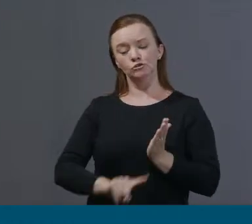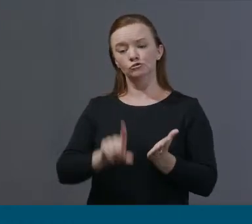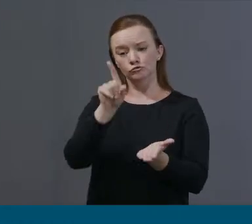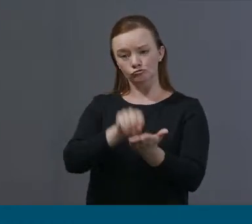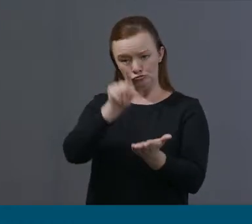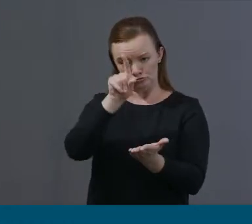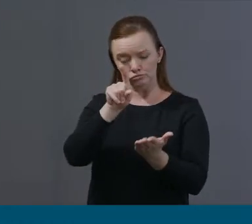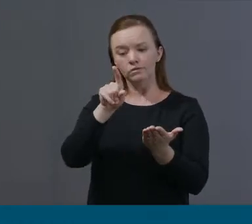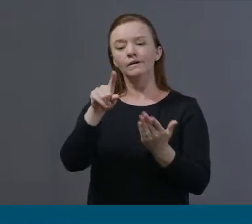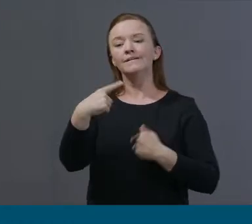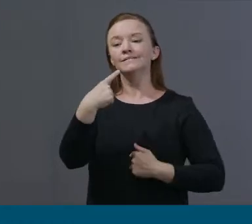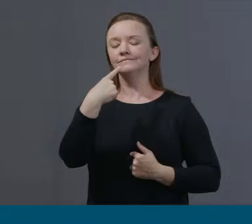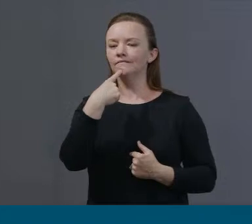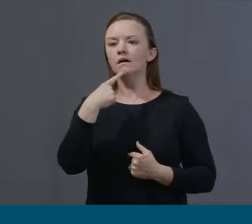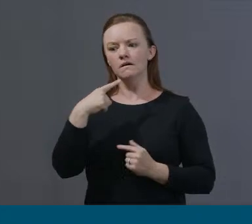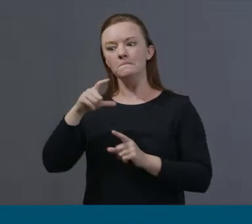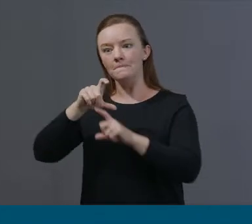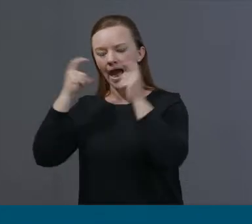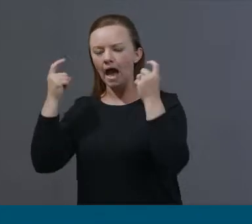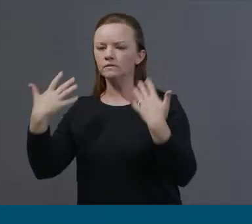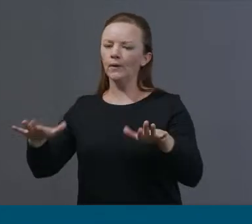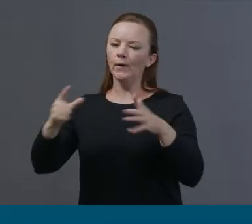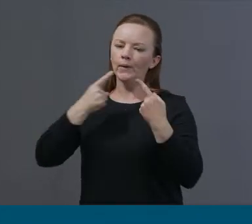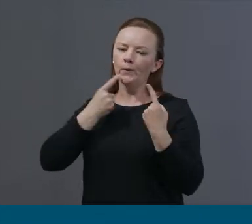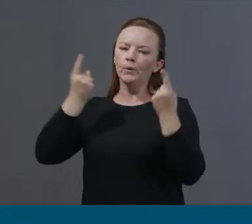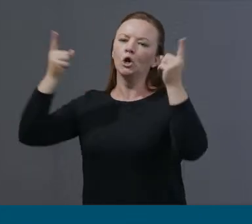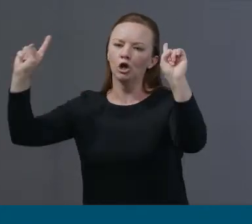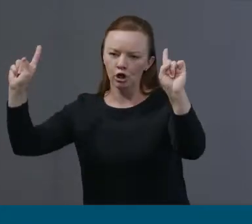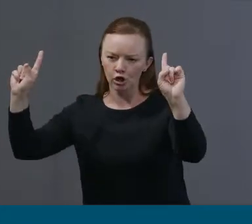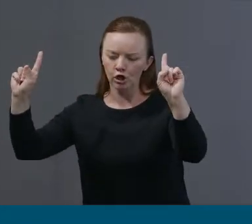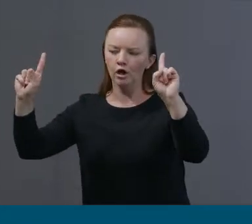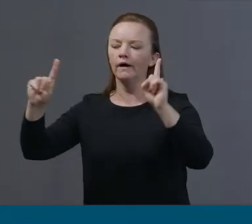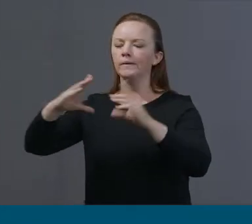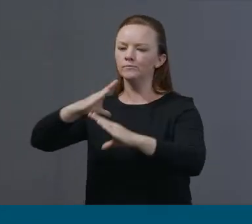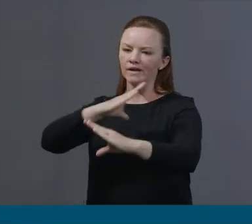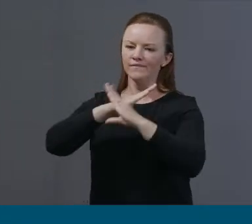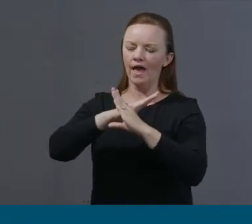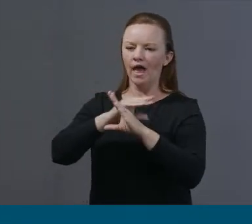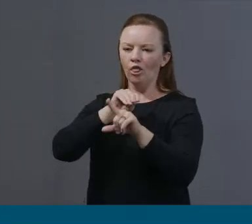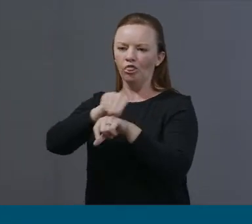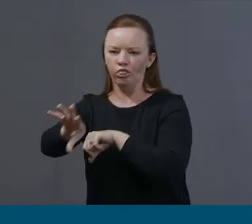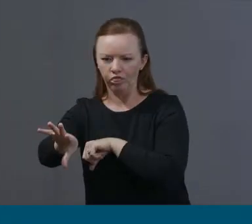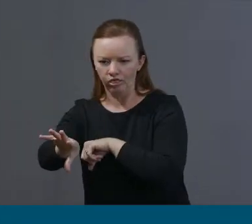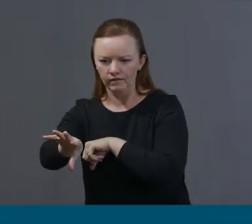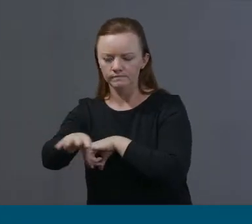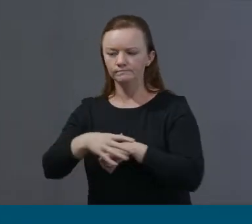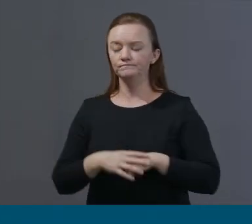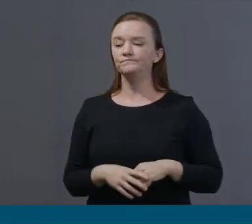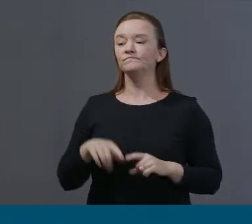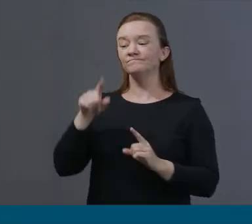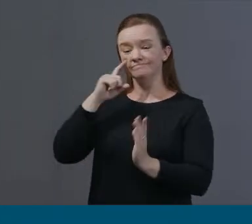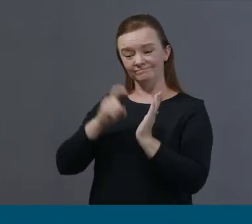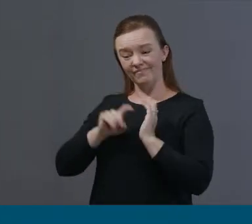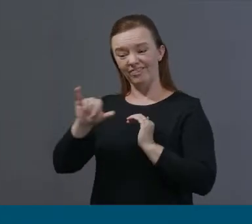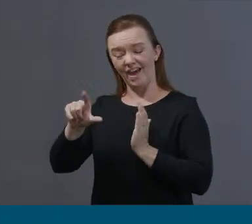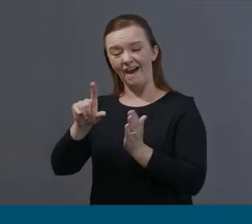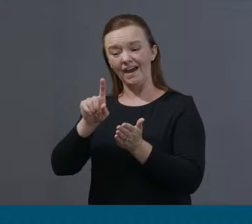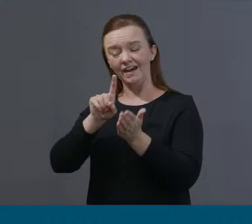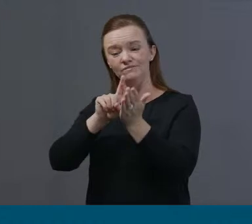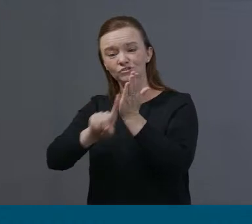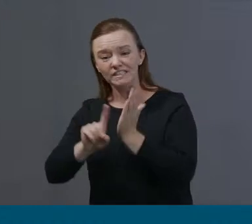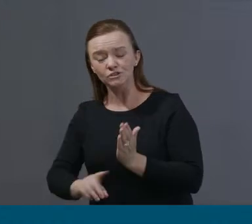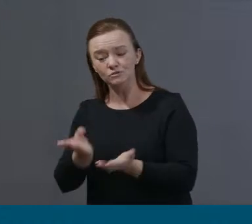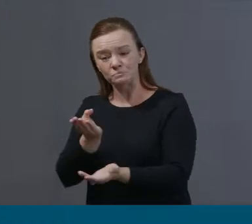masks and real data, and brought more urgency to our expanding the use of them throughout the